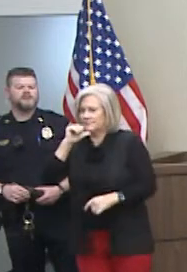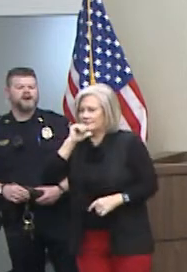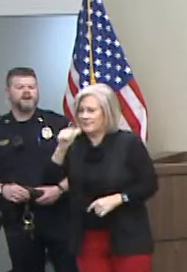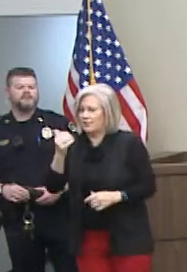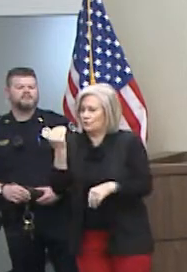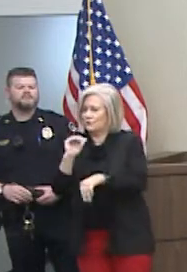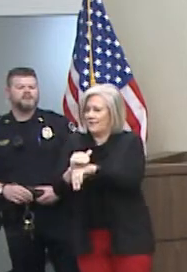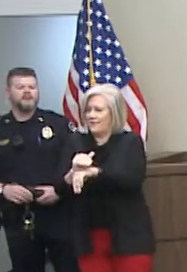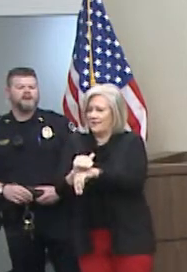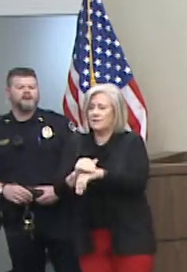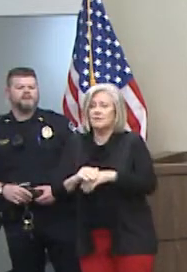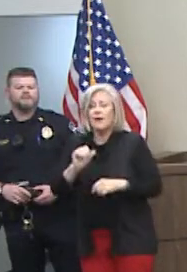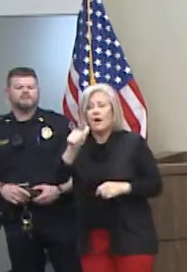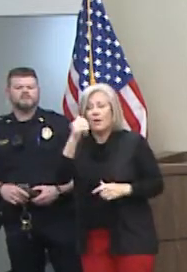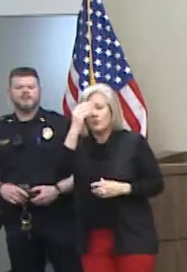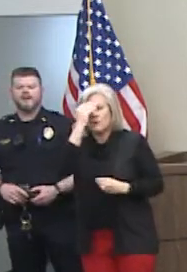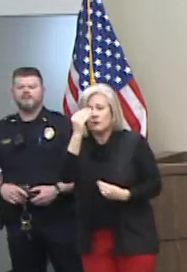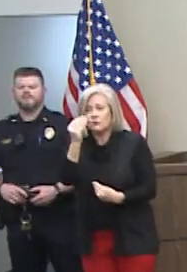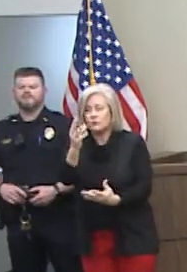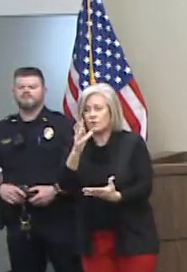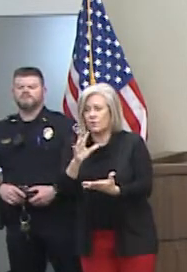The other thing I want to make you aware of,